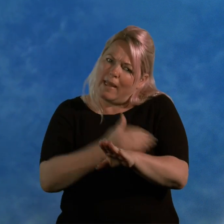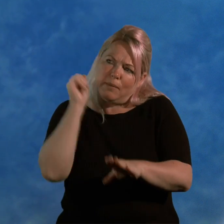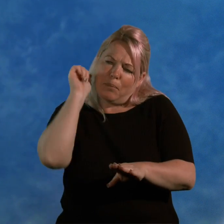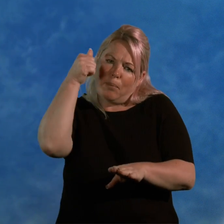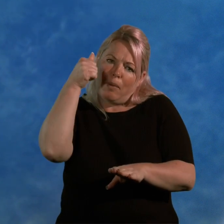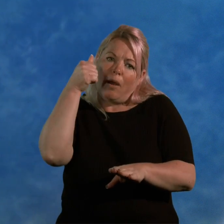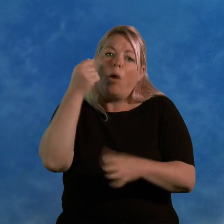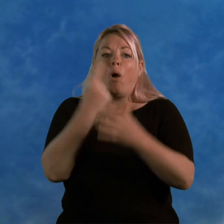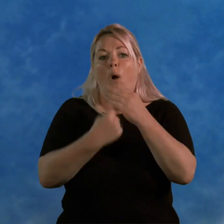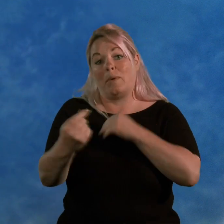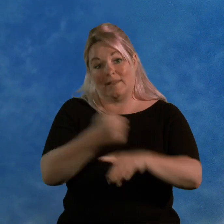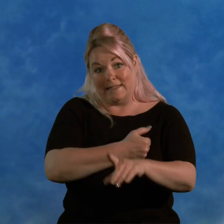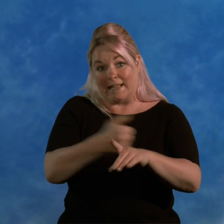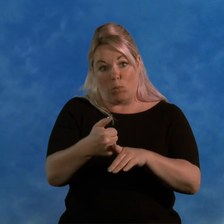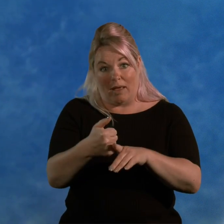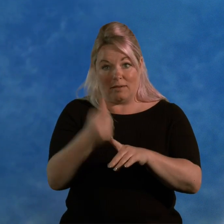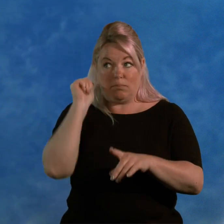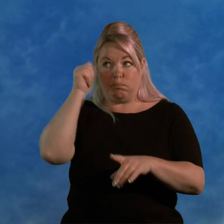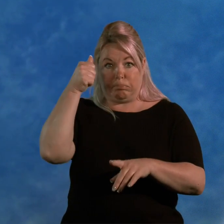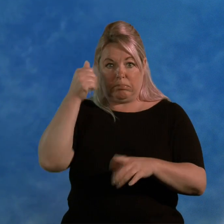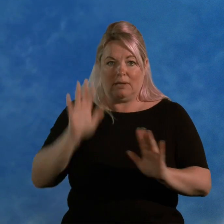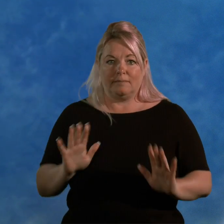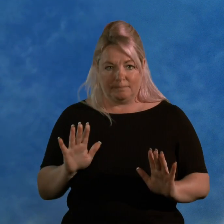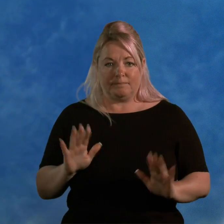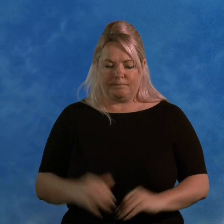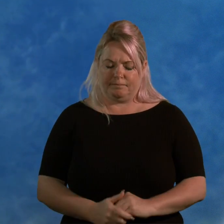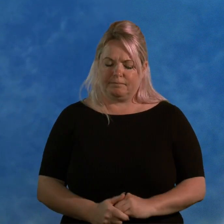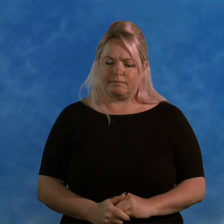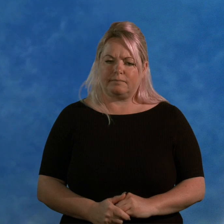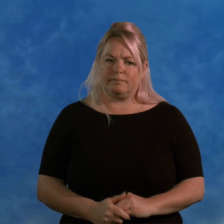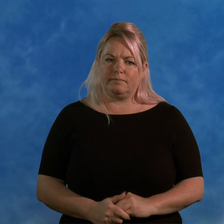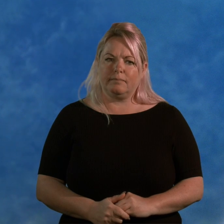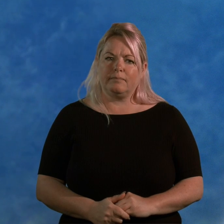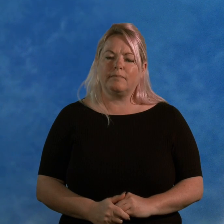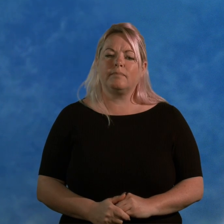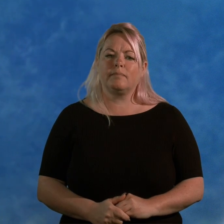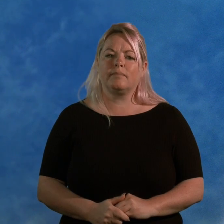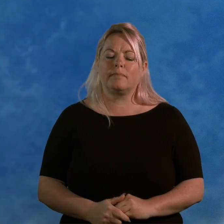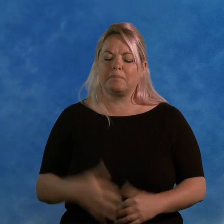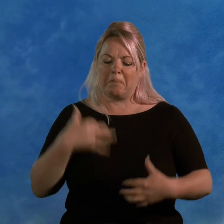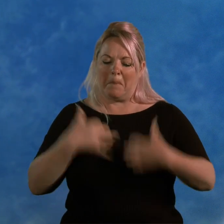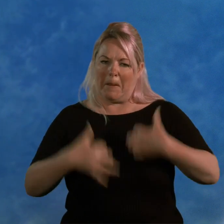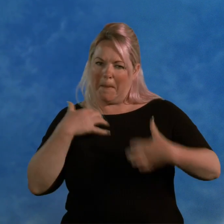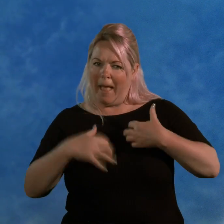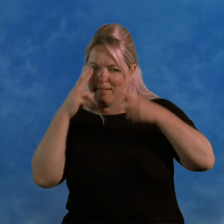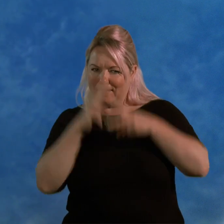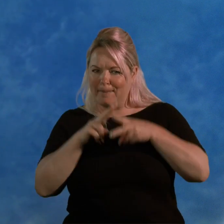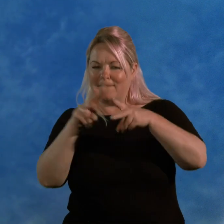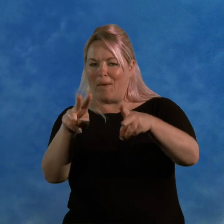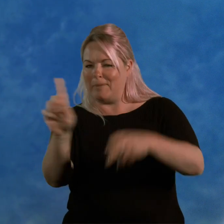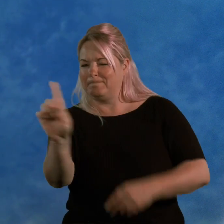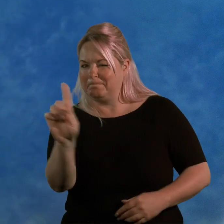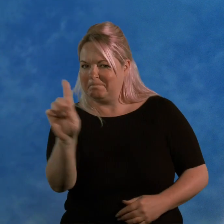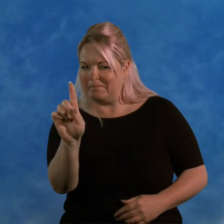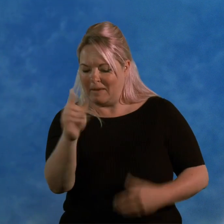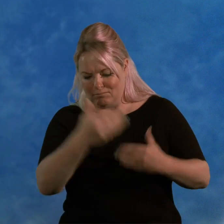only been turned on for a matter of, 6 weeks now. But what I'm really looking forward to